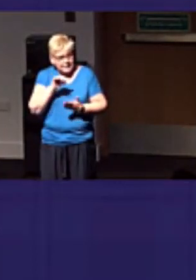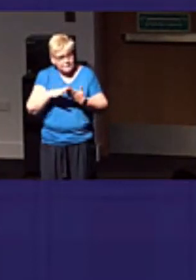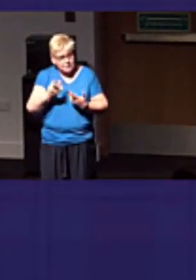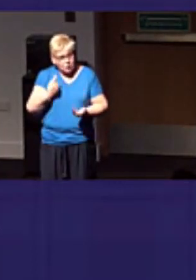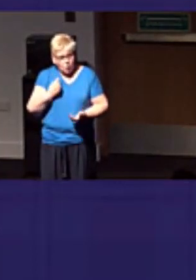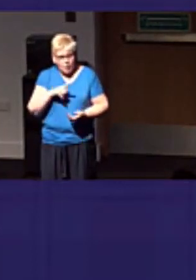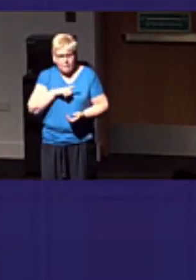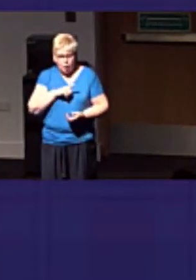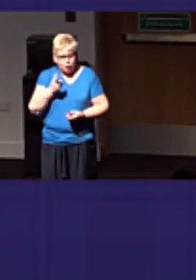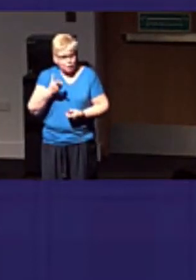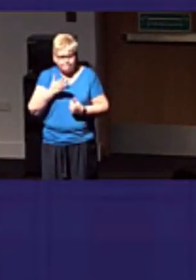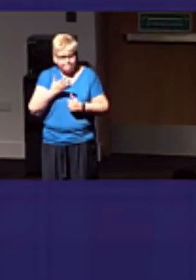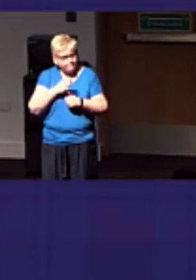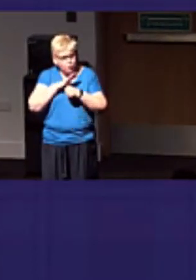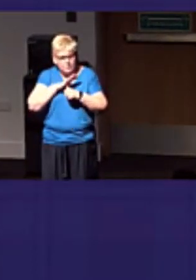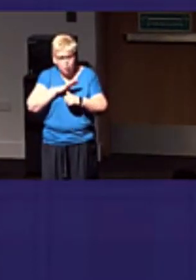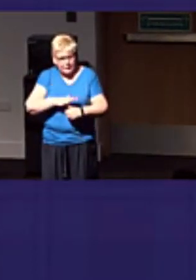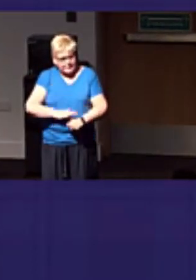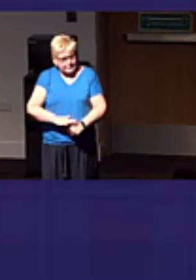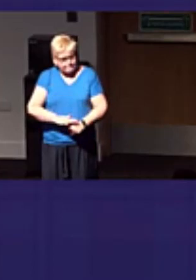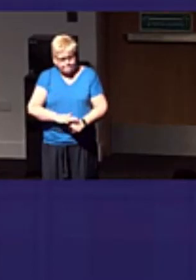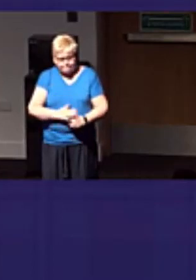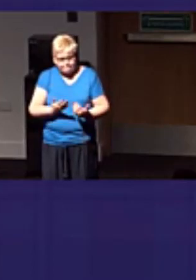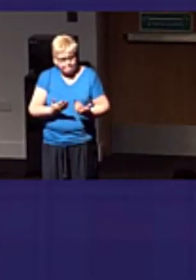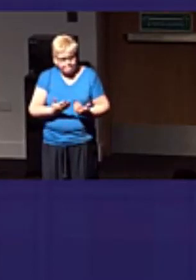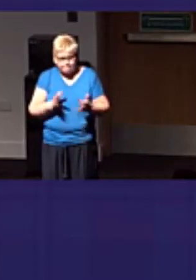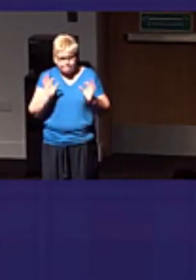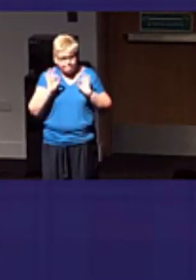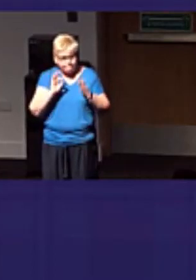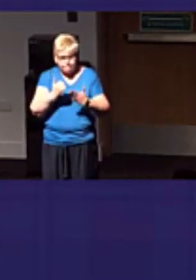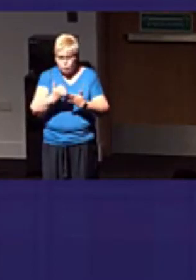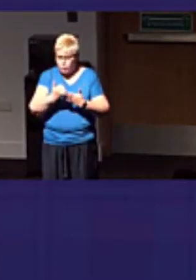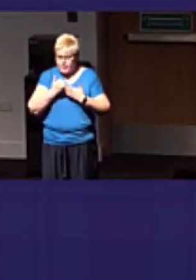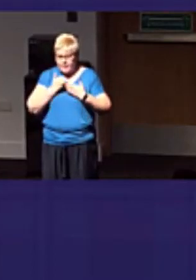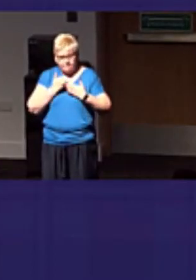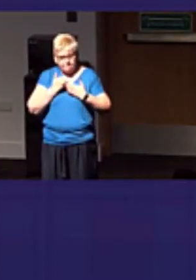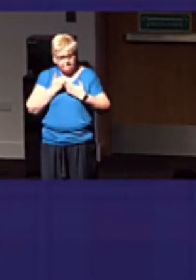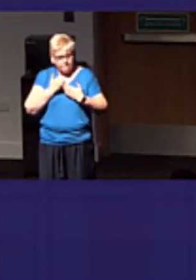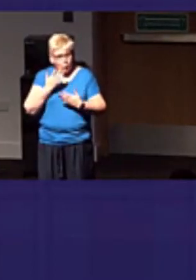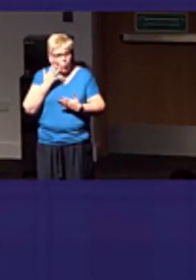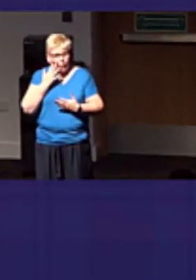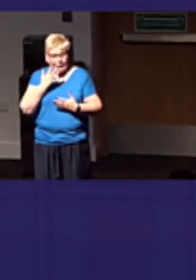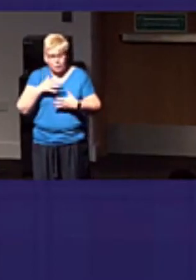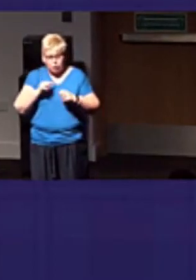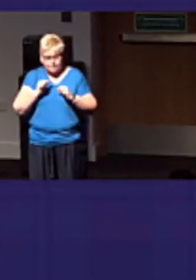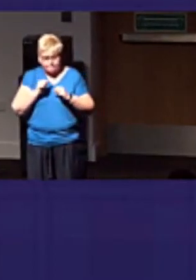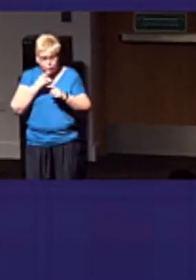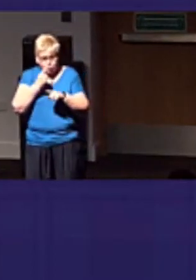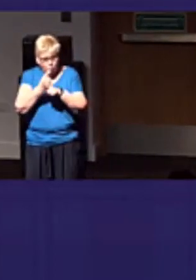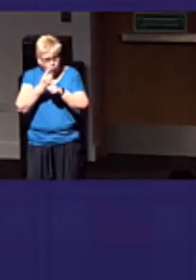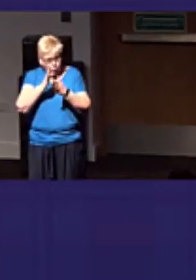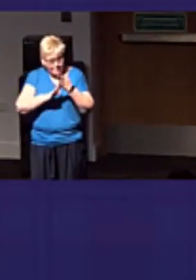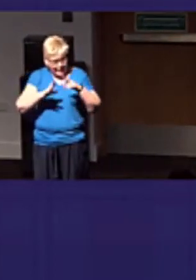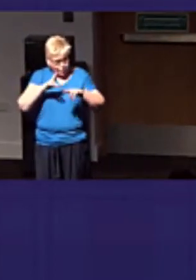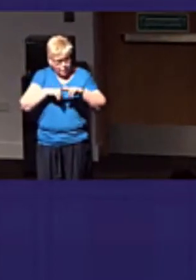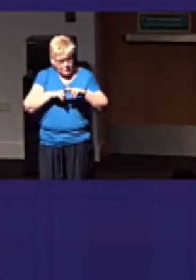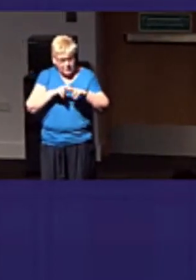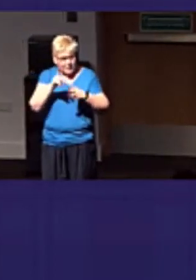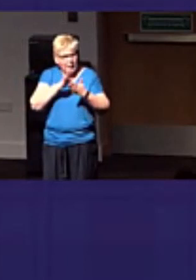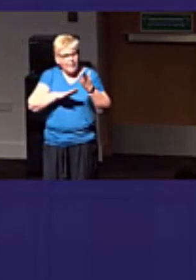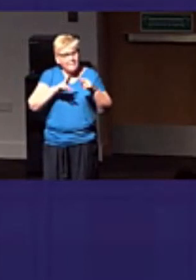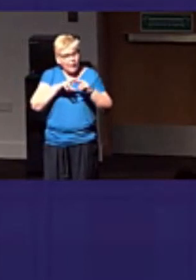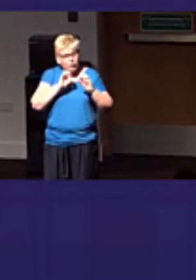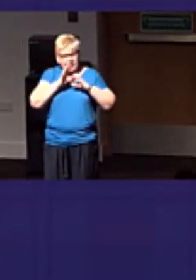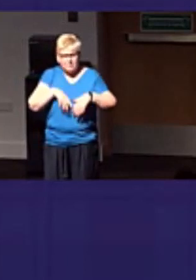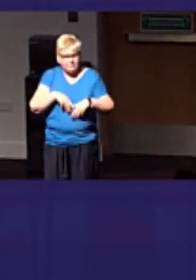from lifelong depression. And because she couldn't get the help, because when she brought it up with her parents, her school counselor, they said, "You are